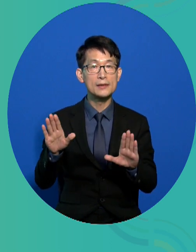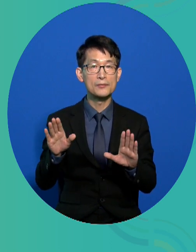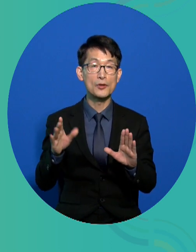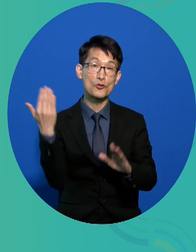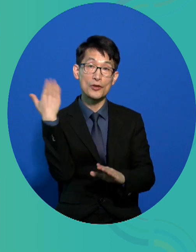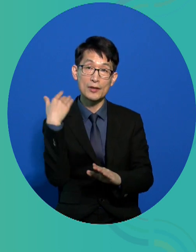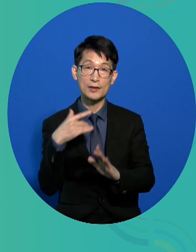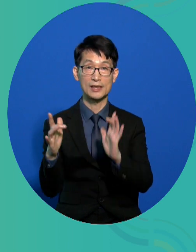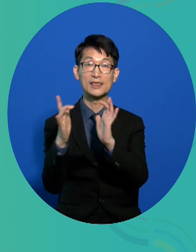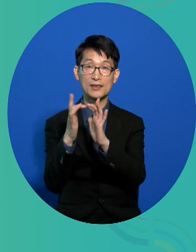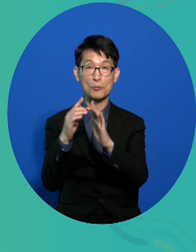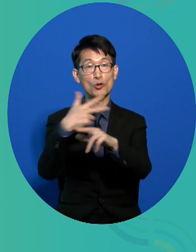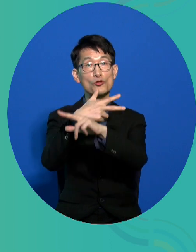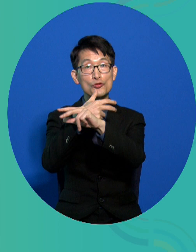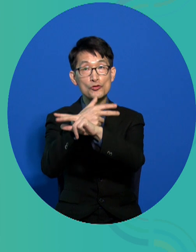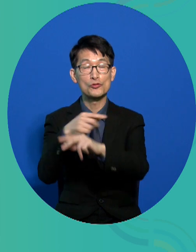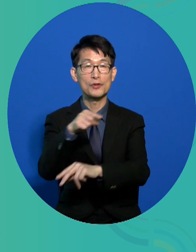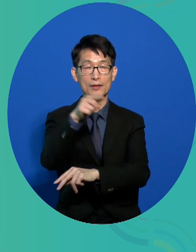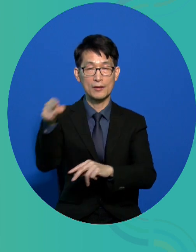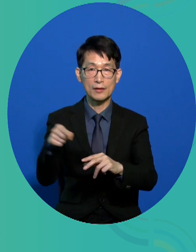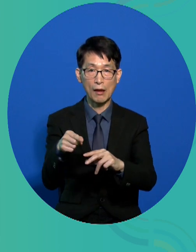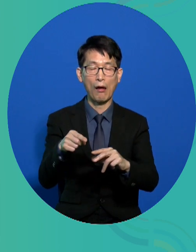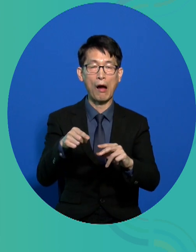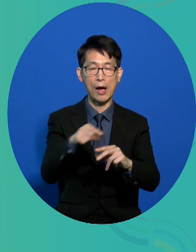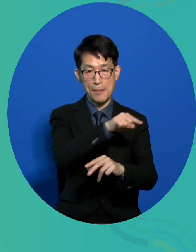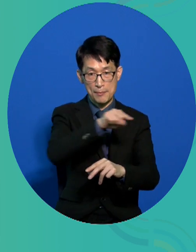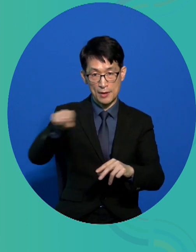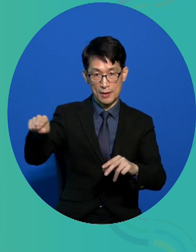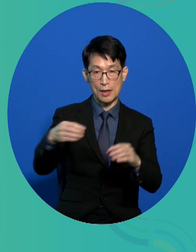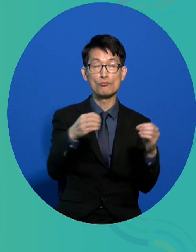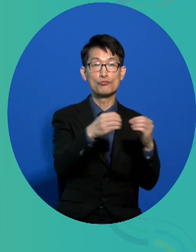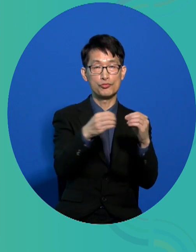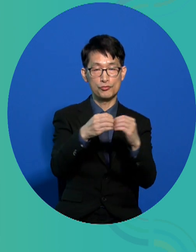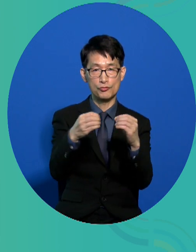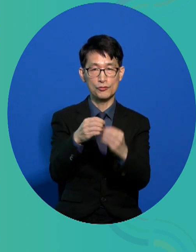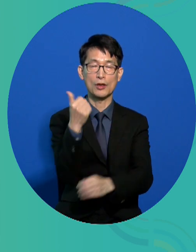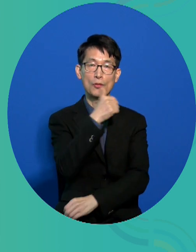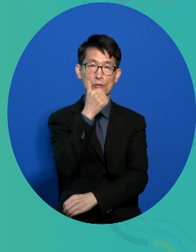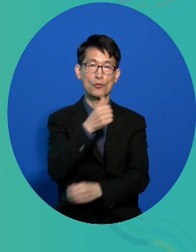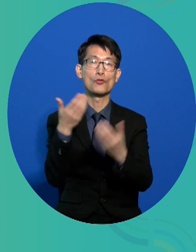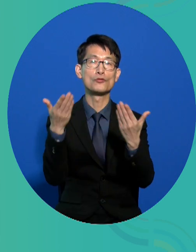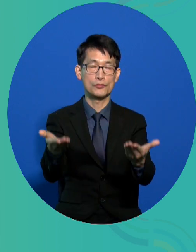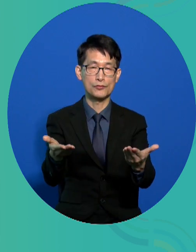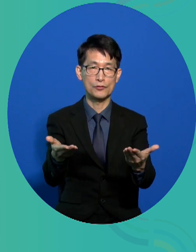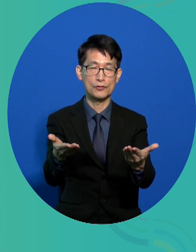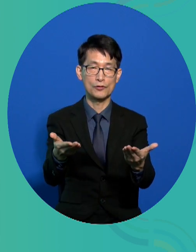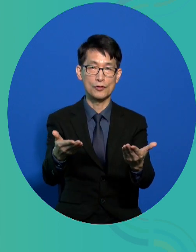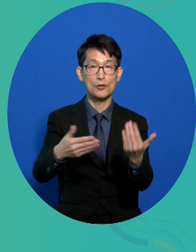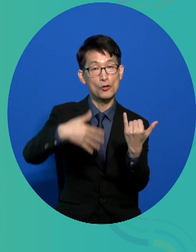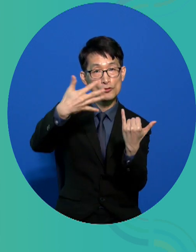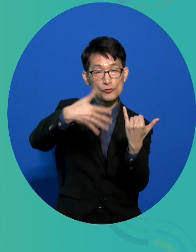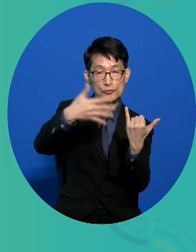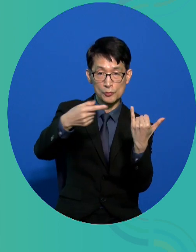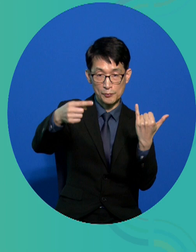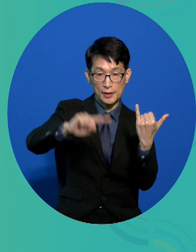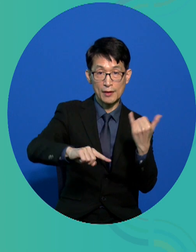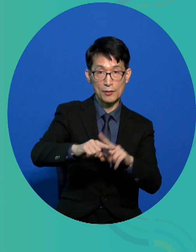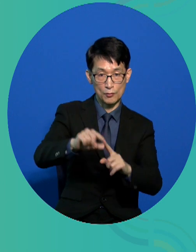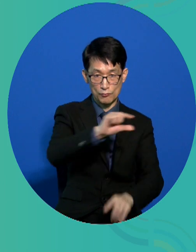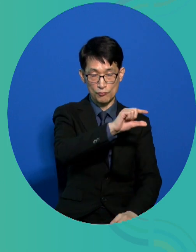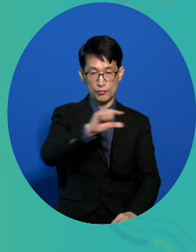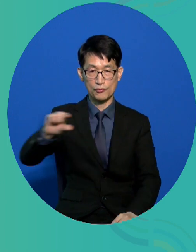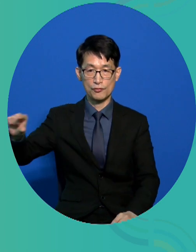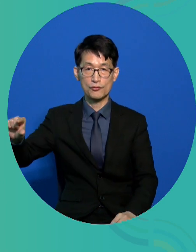the COVID situation, is providing text translation support